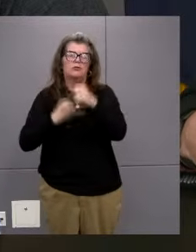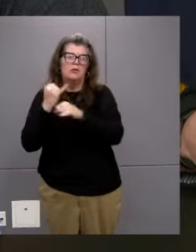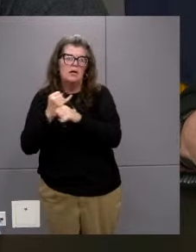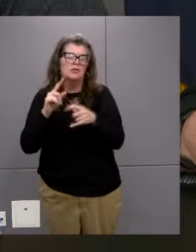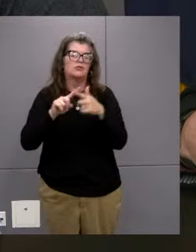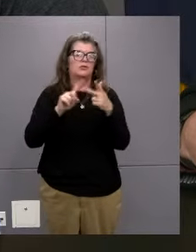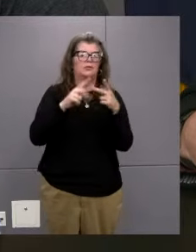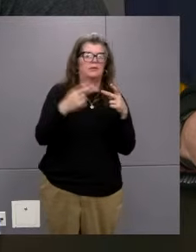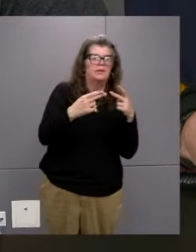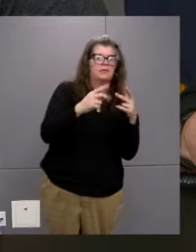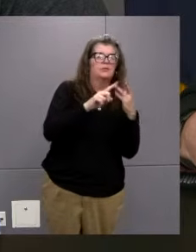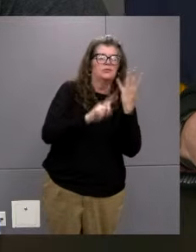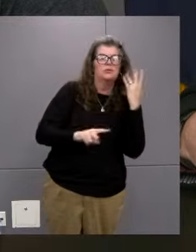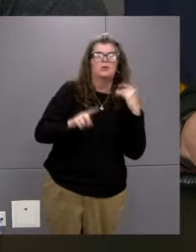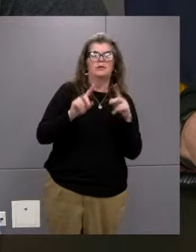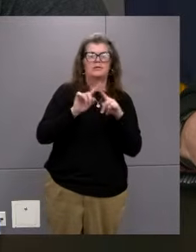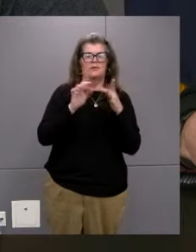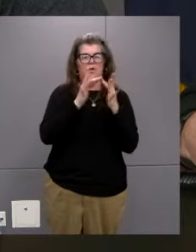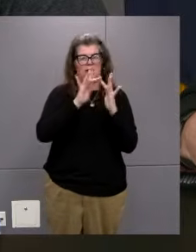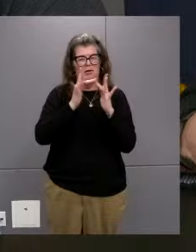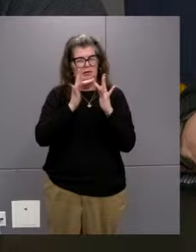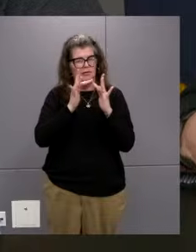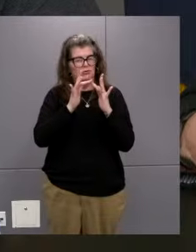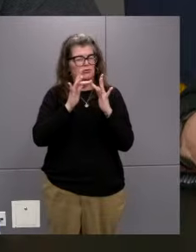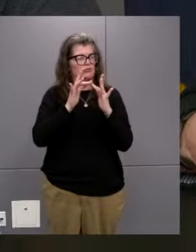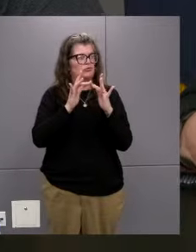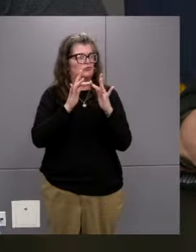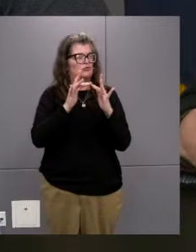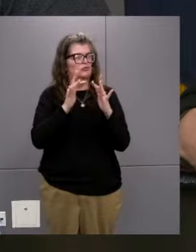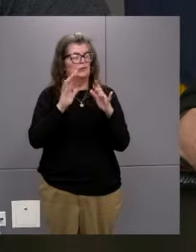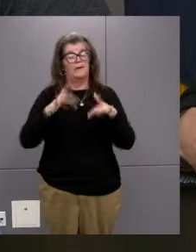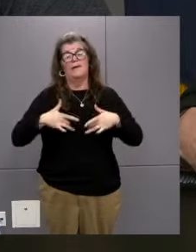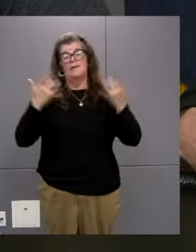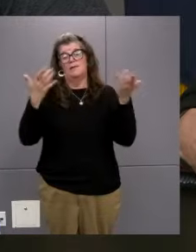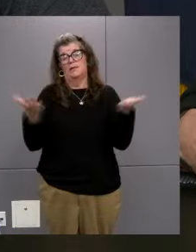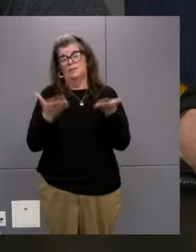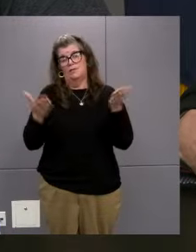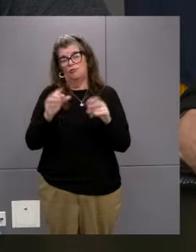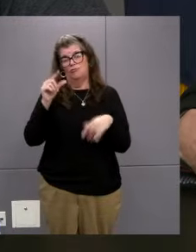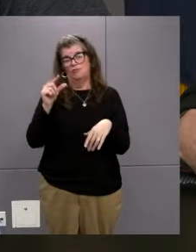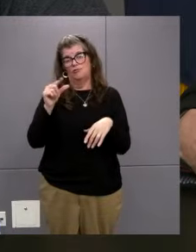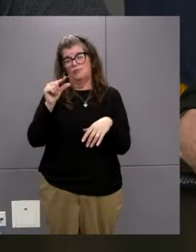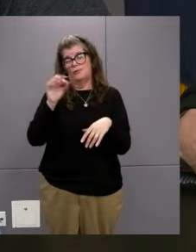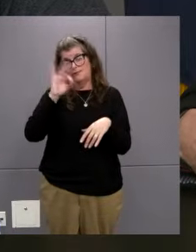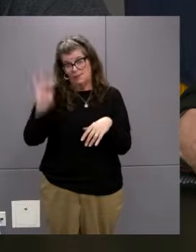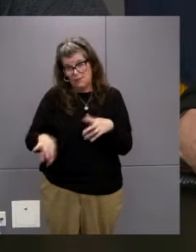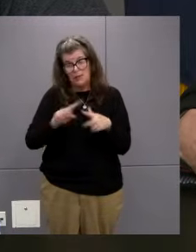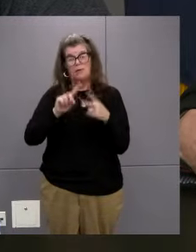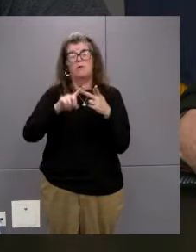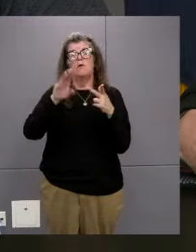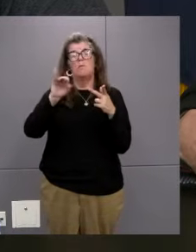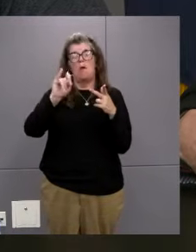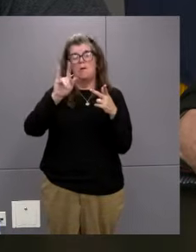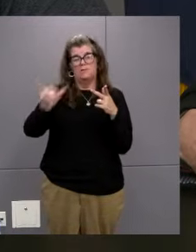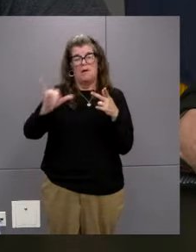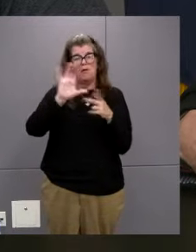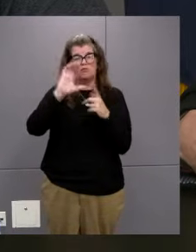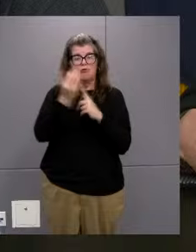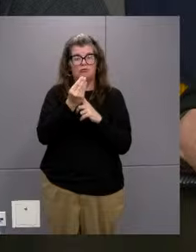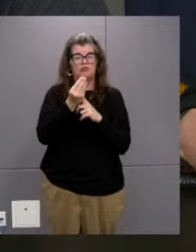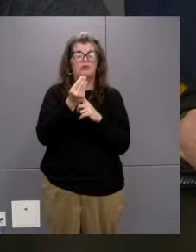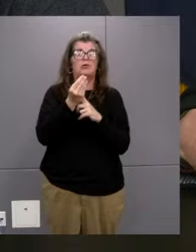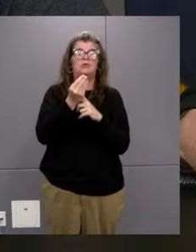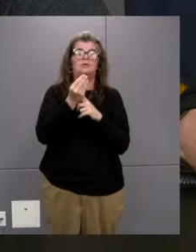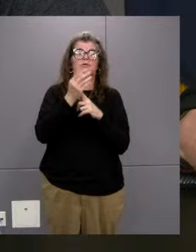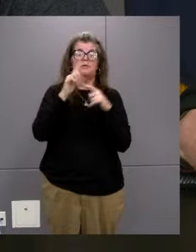cultural networking events with the International Center of Greater Flint and the National Multicultural Diversity Institute,